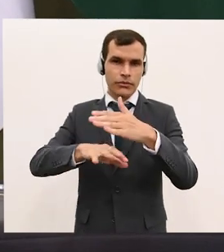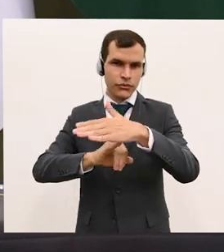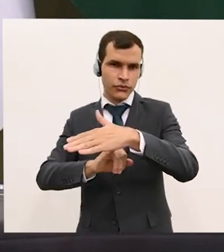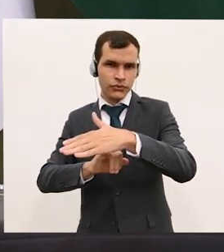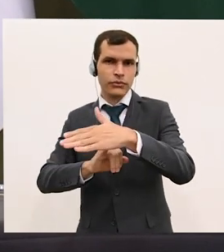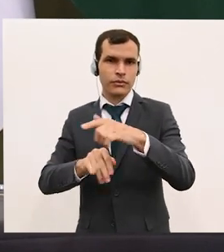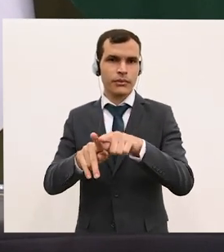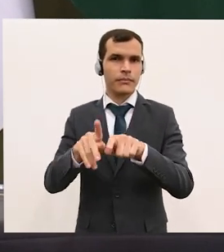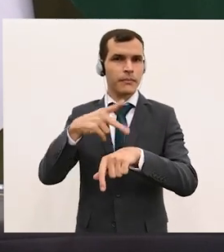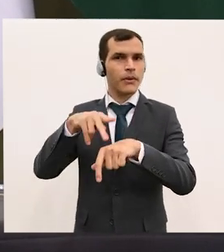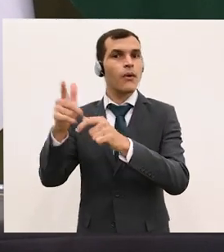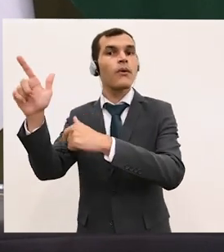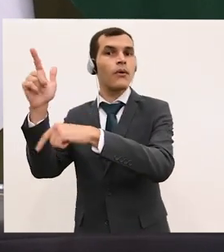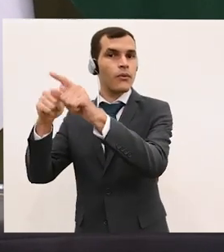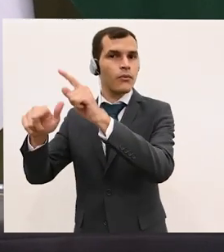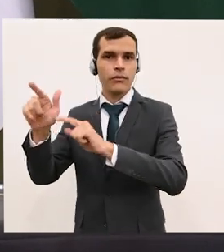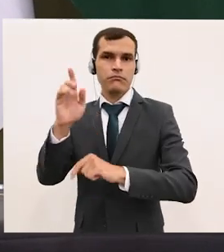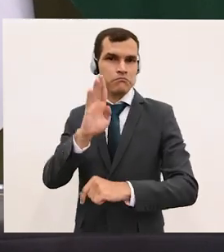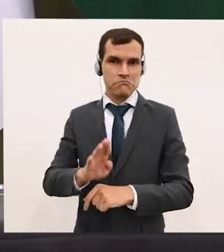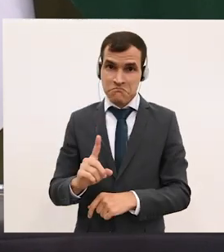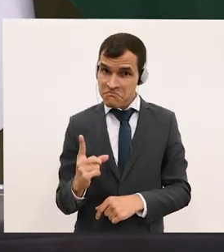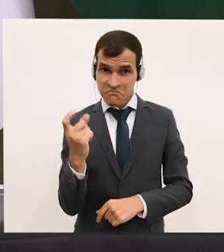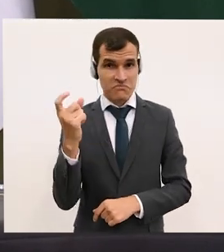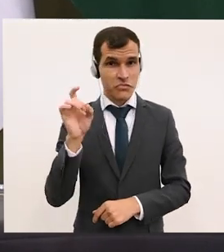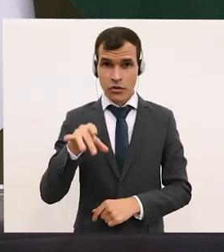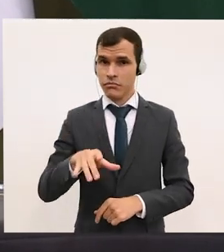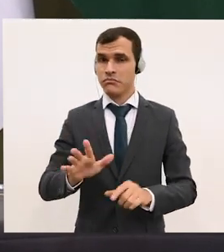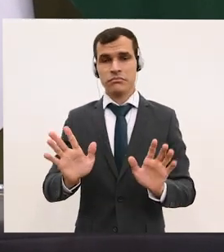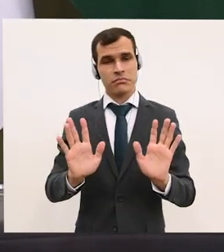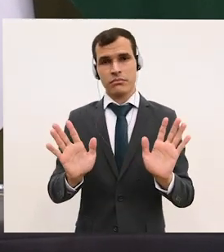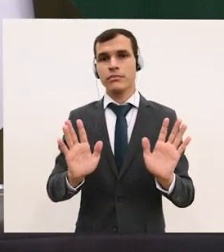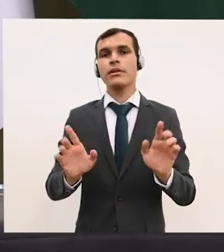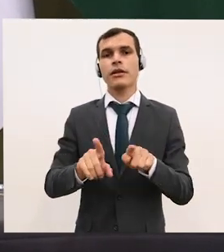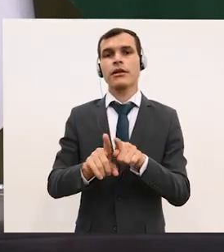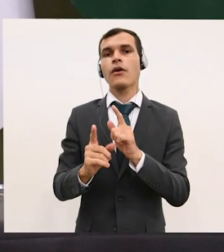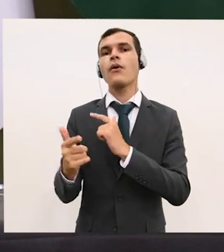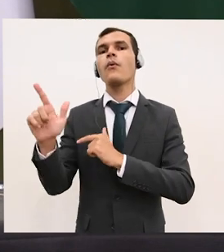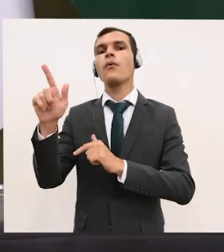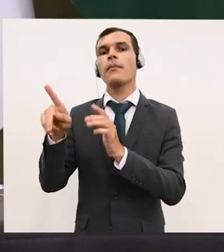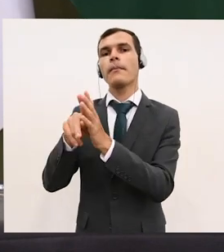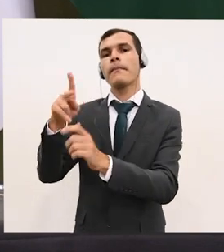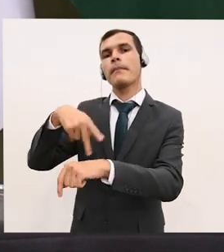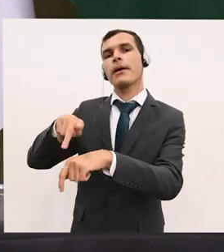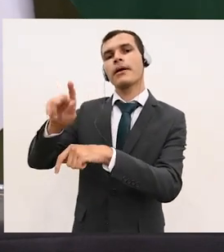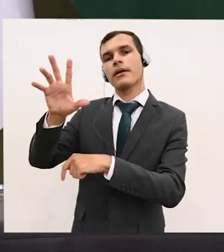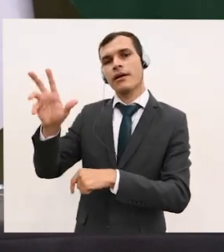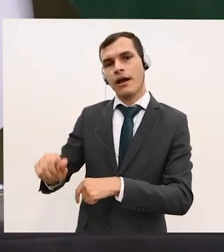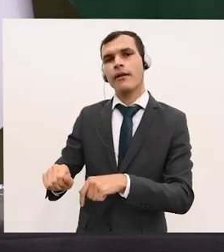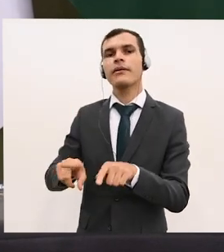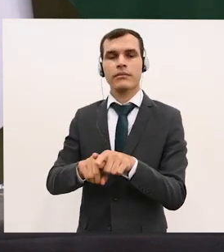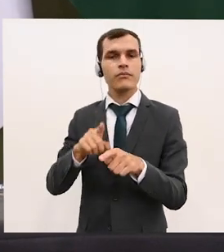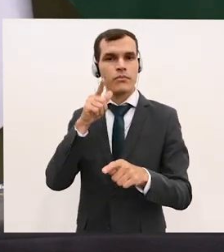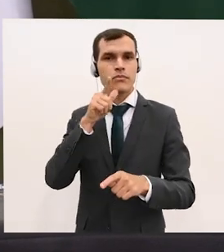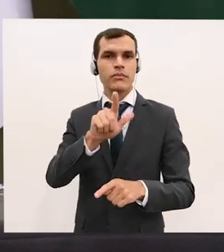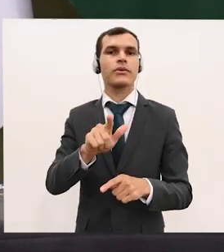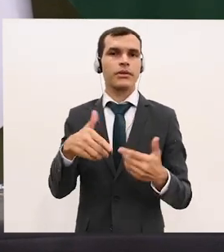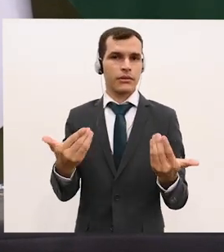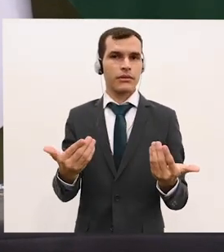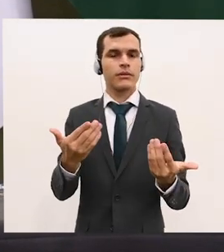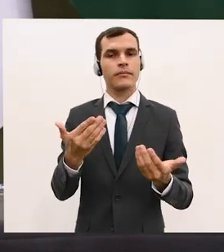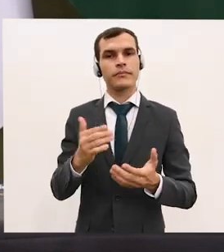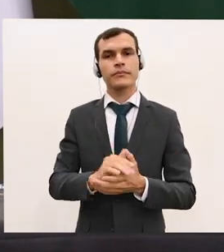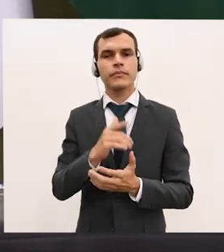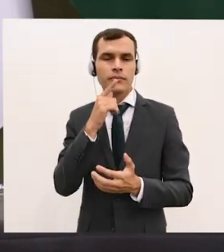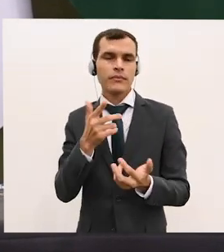countries that are big in cotton in Africa. So you can see that in very many ways, Brazil has, is extremely